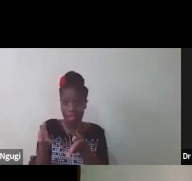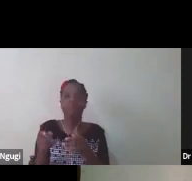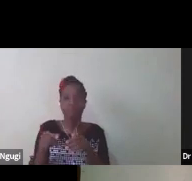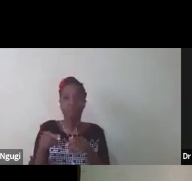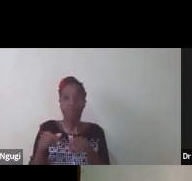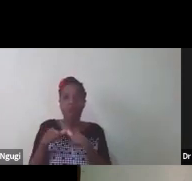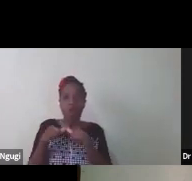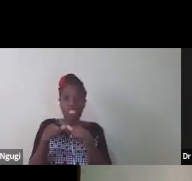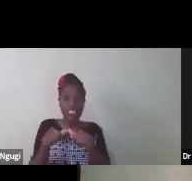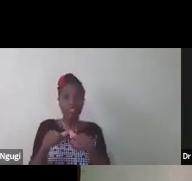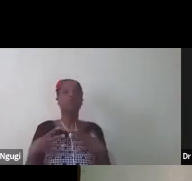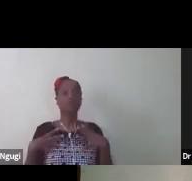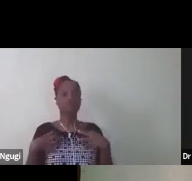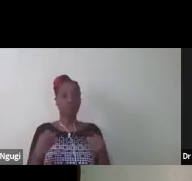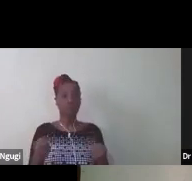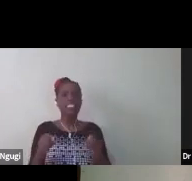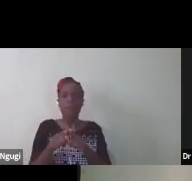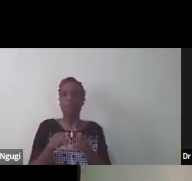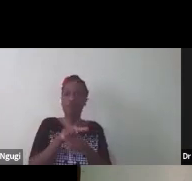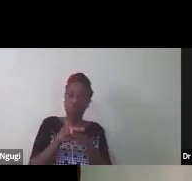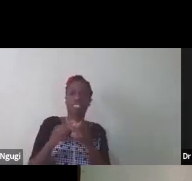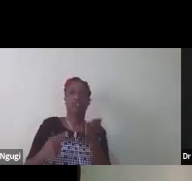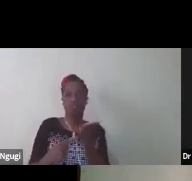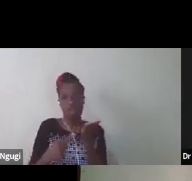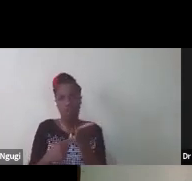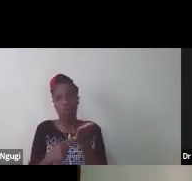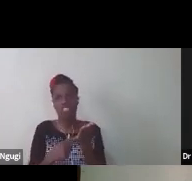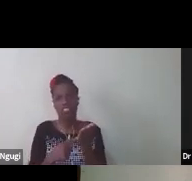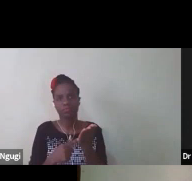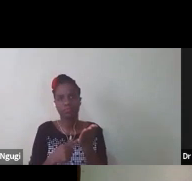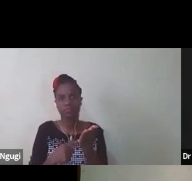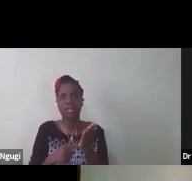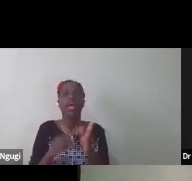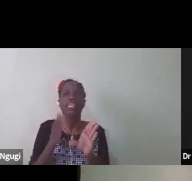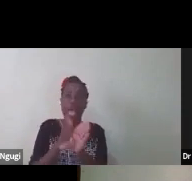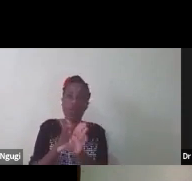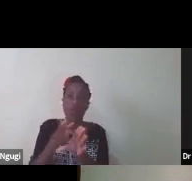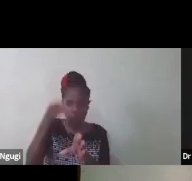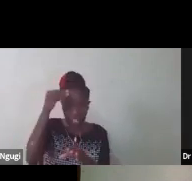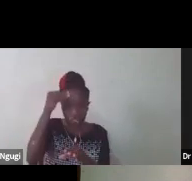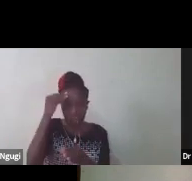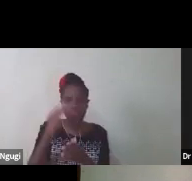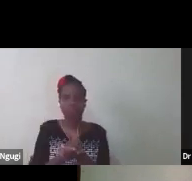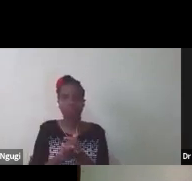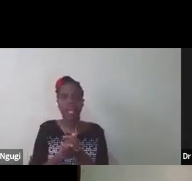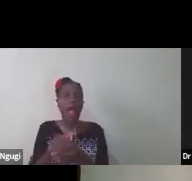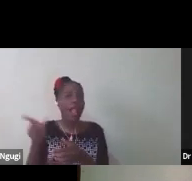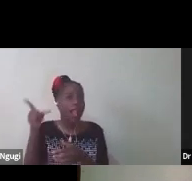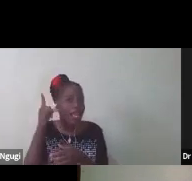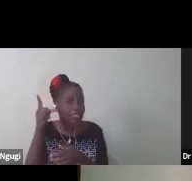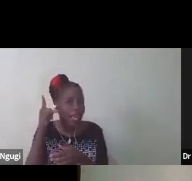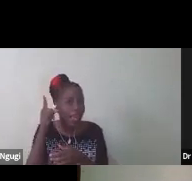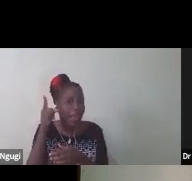physical distancing, you can be able to reach them, give them psychoeducation, listen